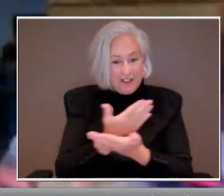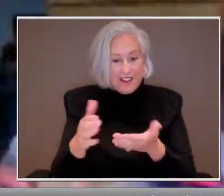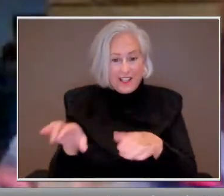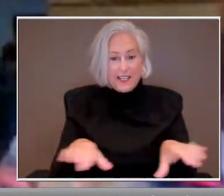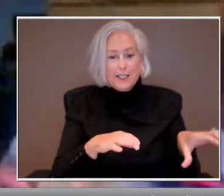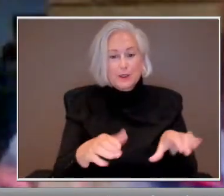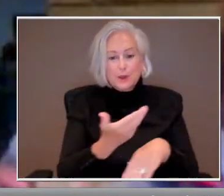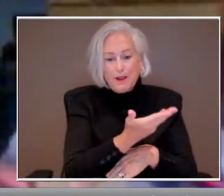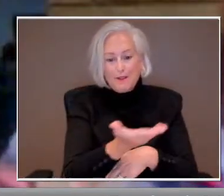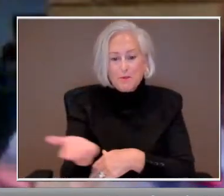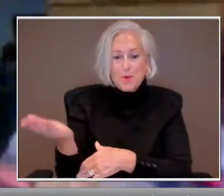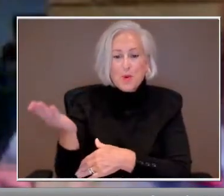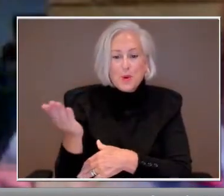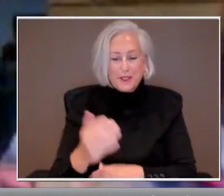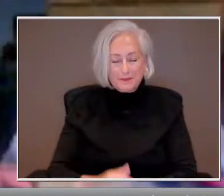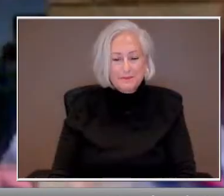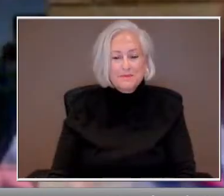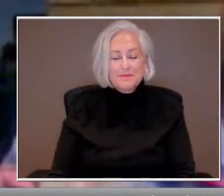I have